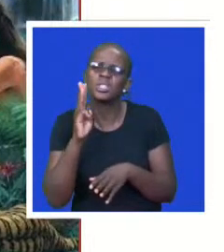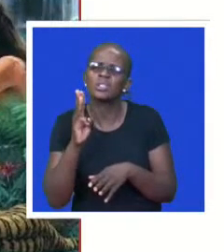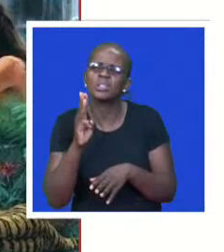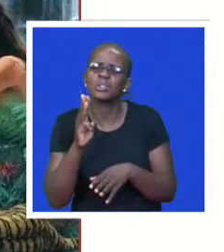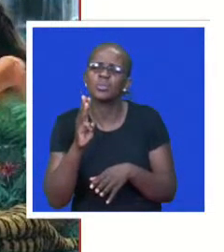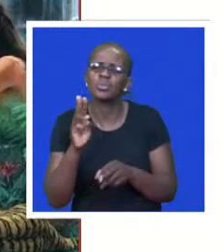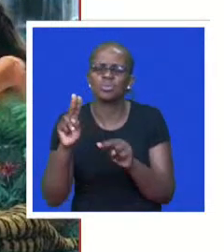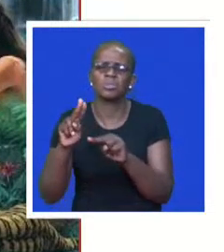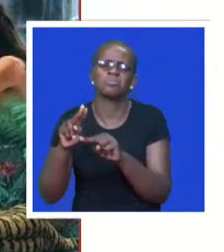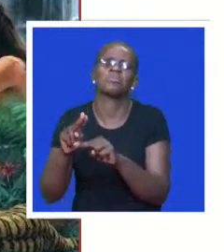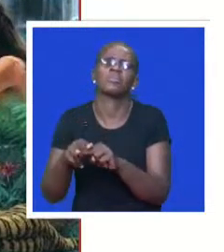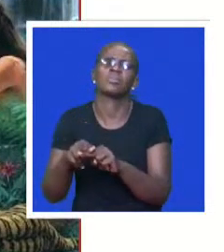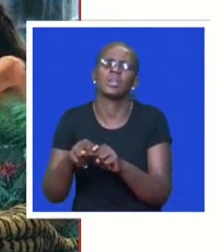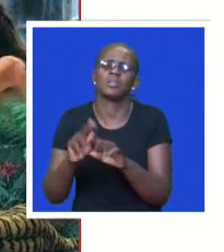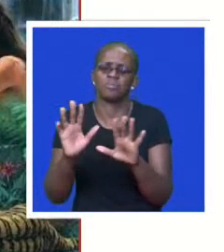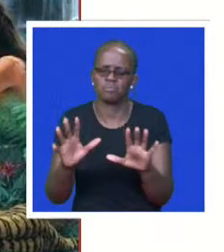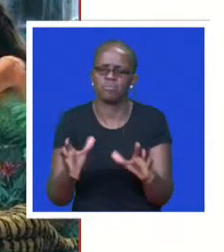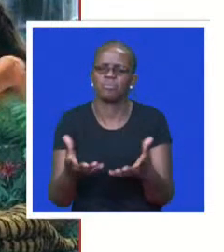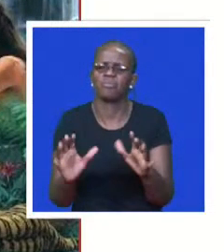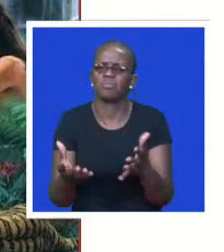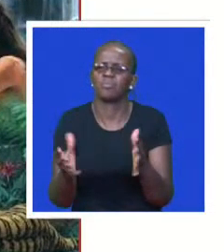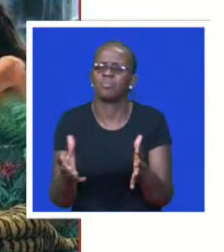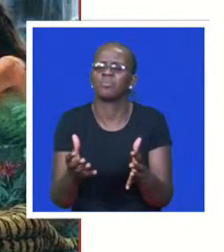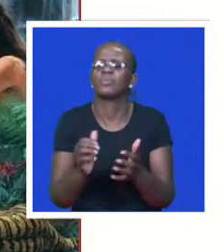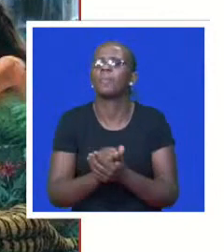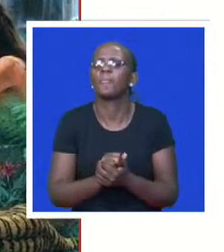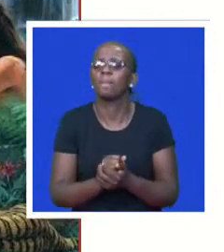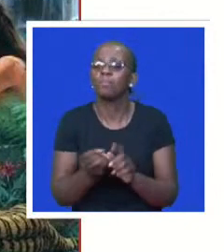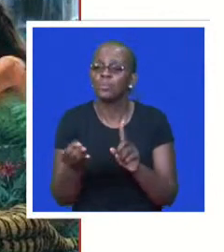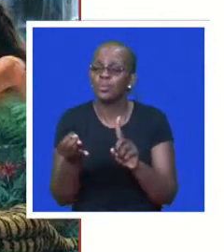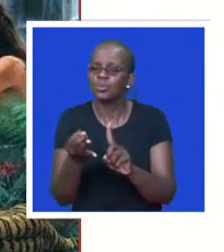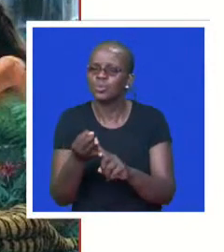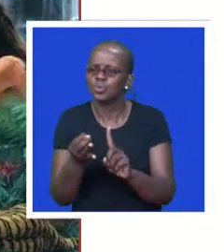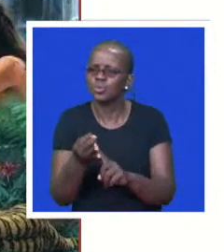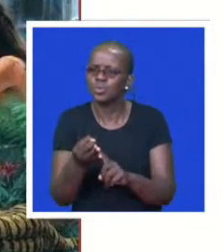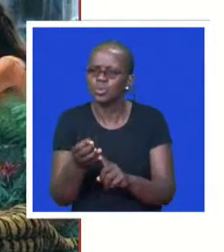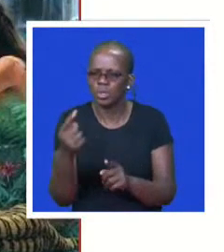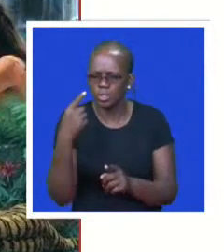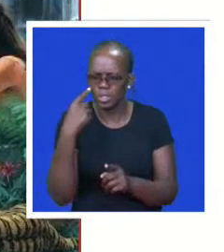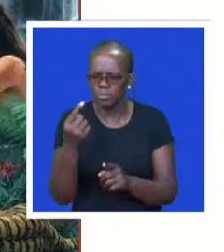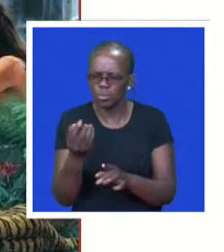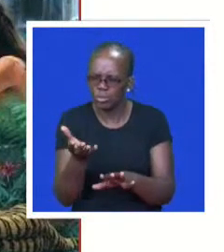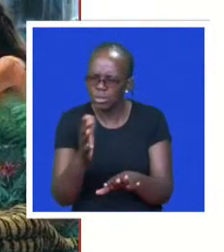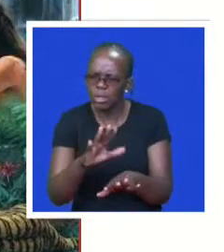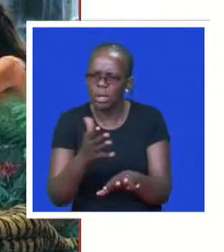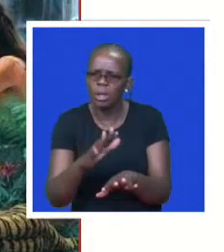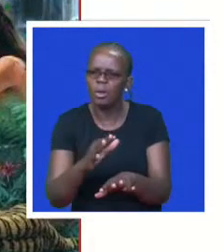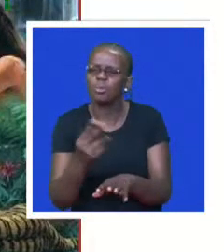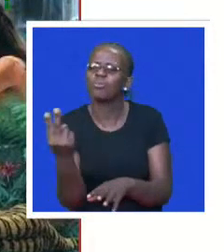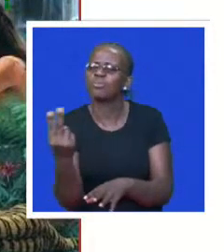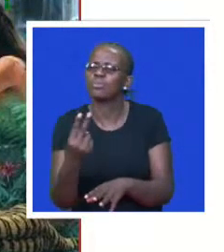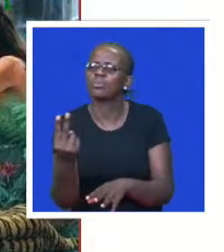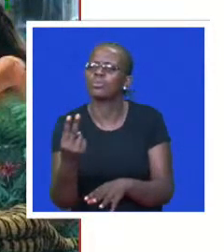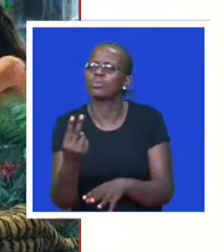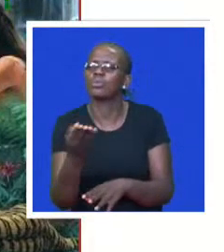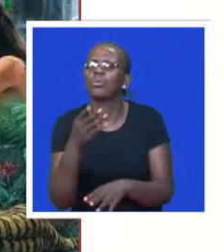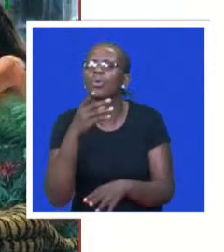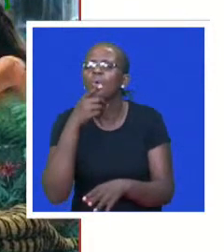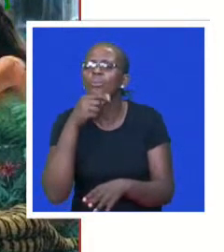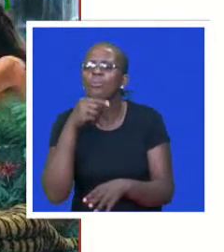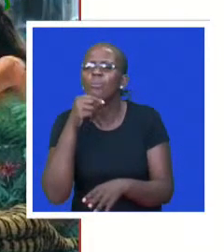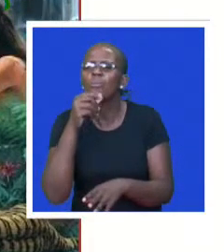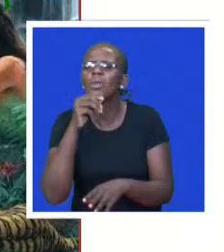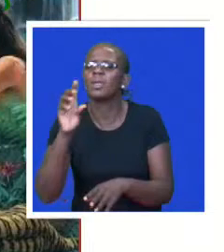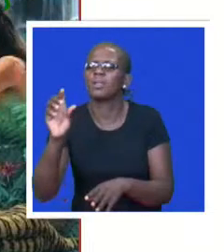Lena. In the second picture here, we can see how Adam and Eve, we can see this, of course, dear Lena, that